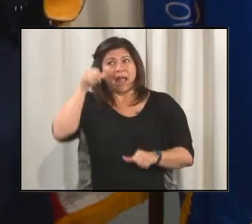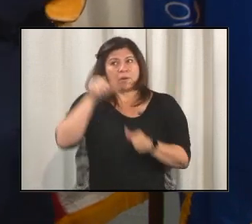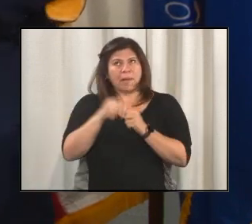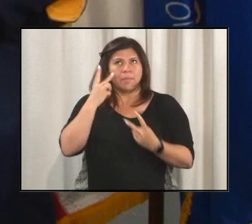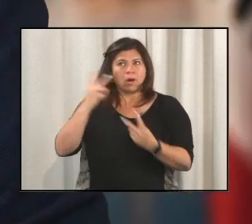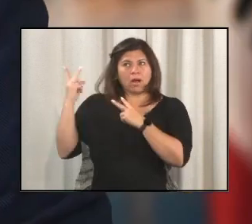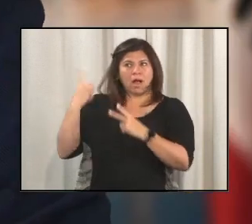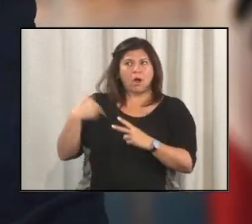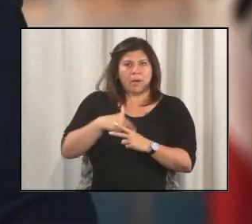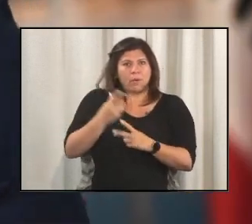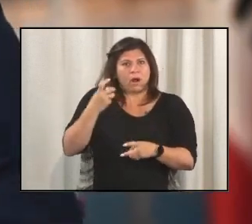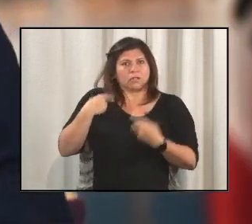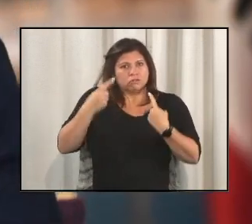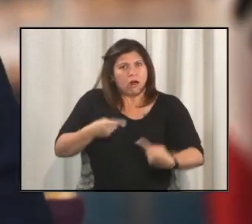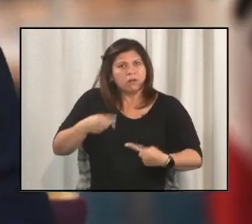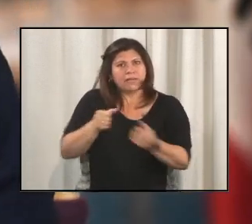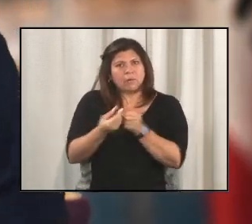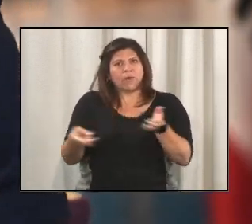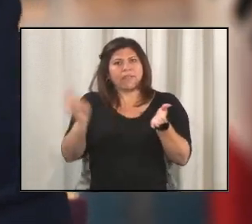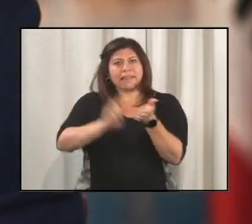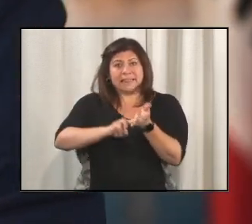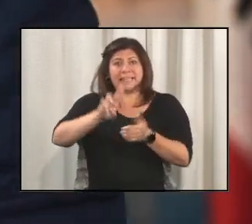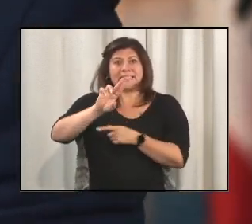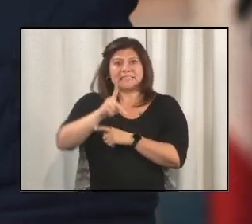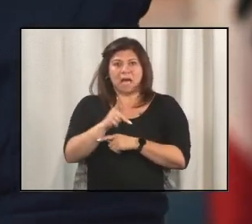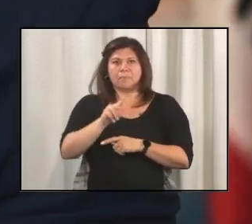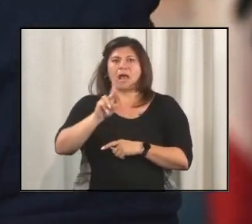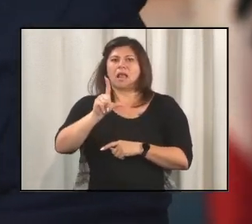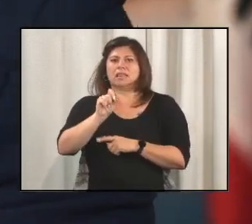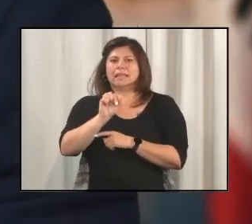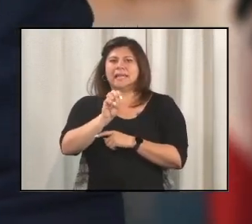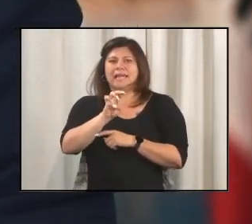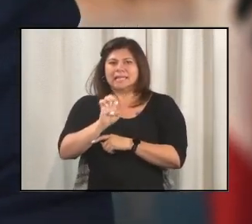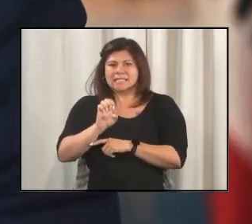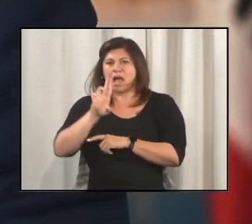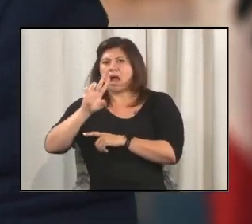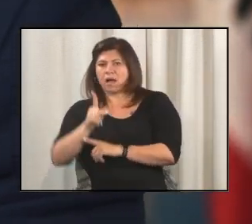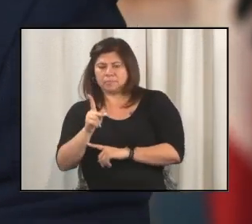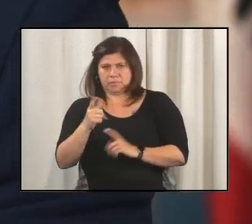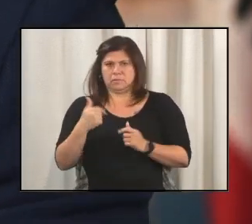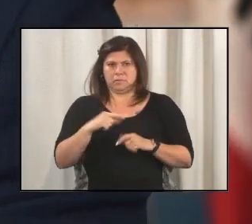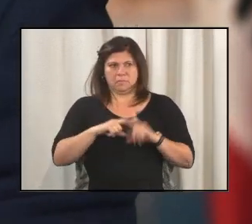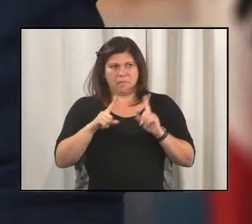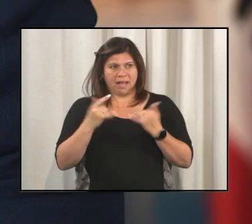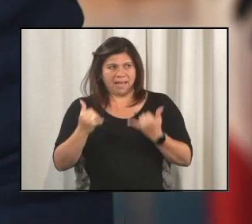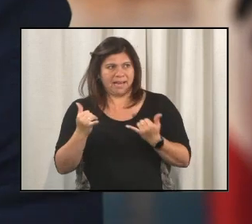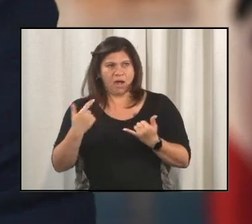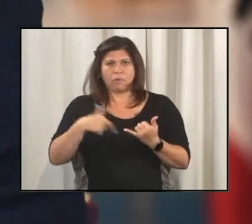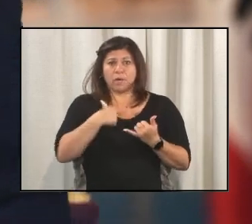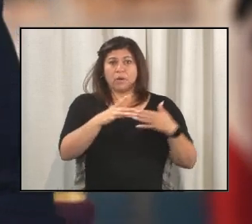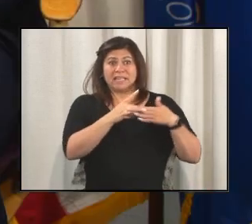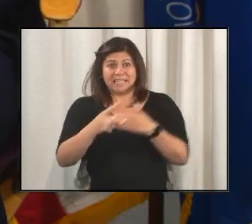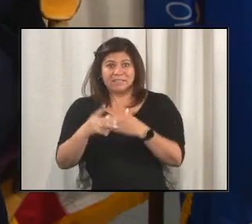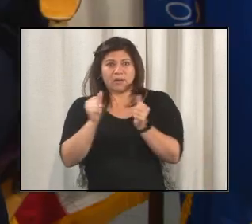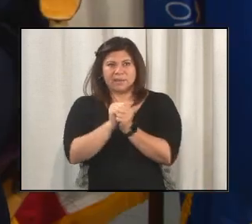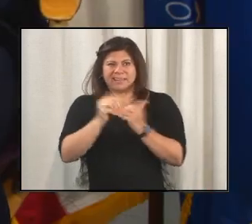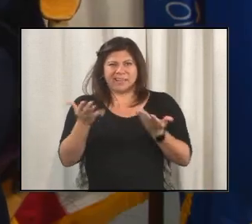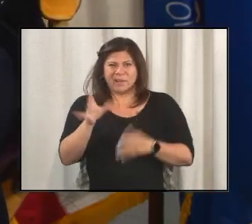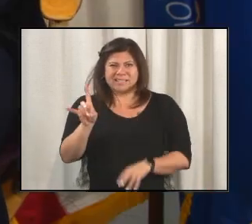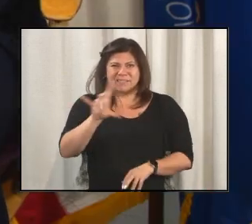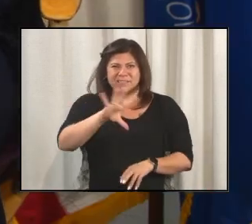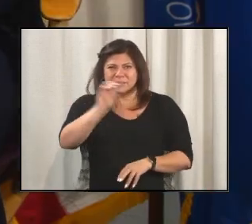up, and we've never had 100% lease up. We're leading when the national average is around 75%. And so